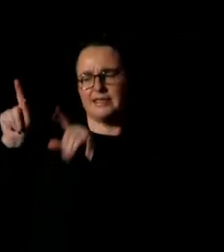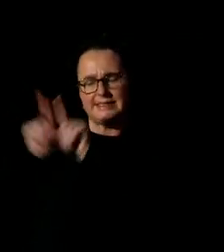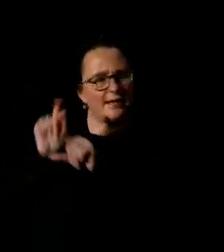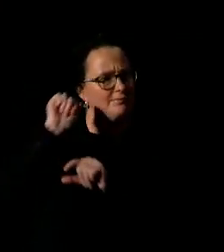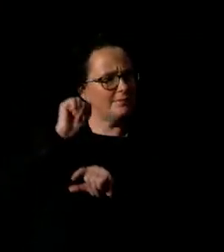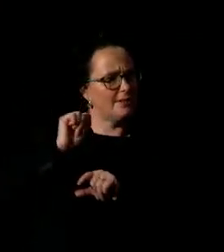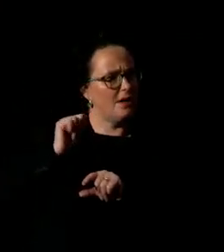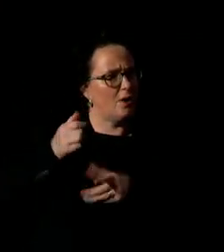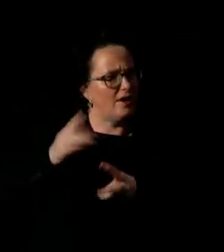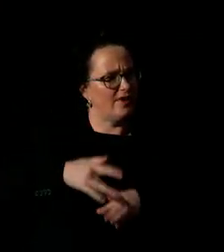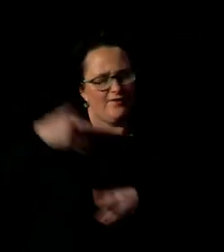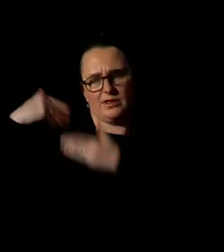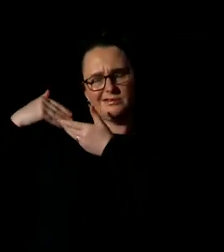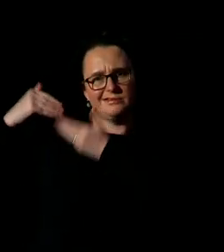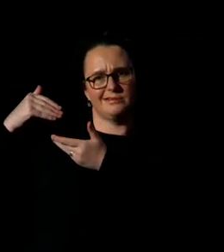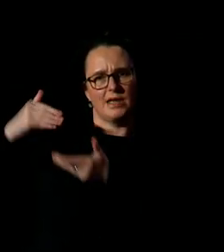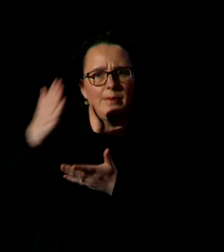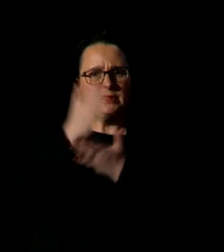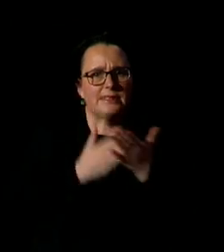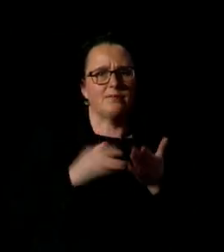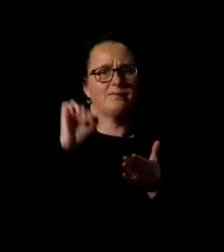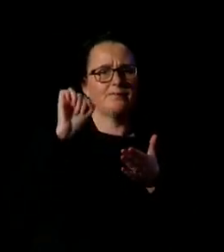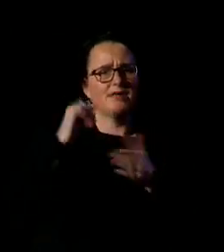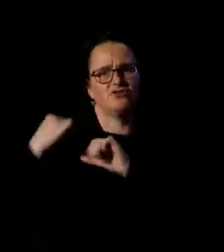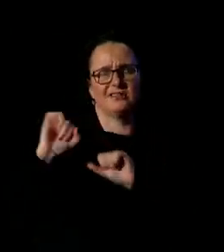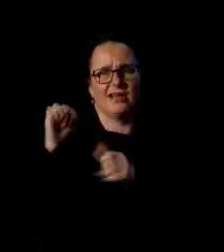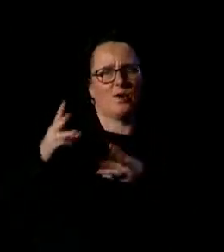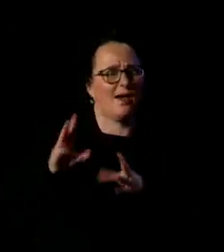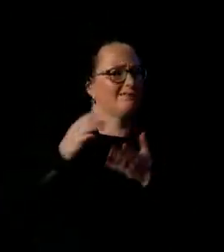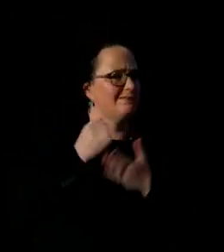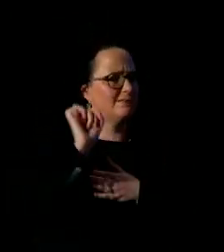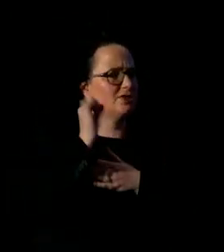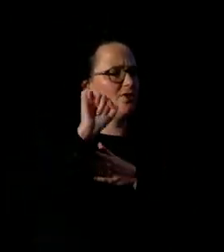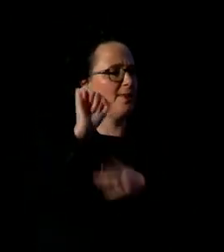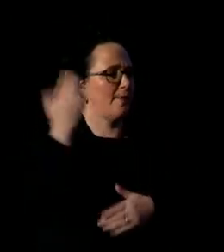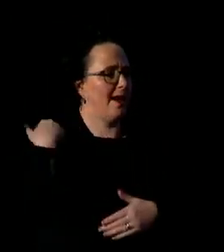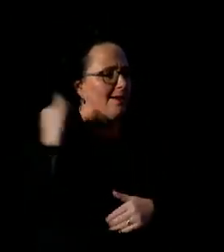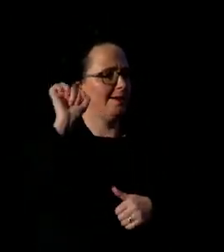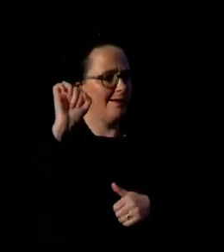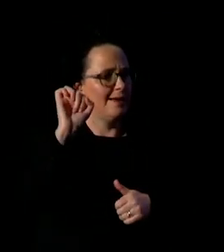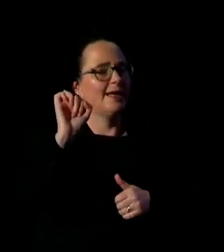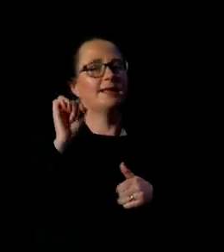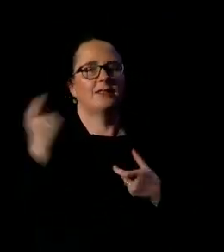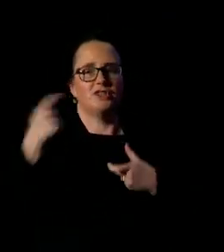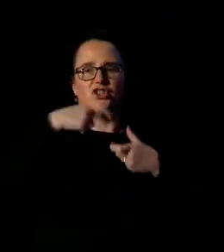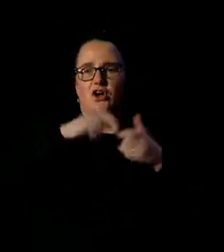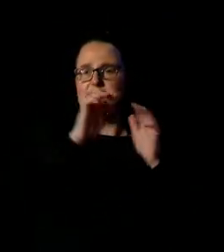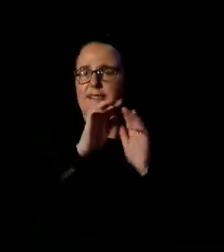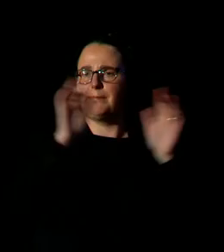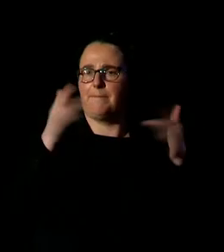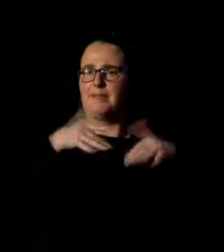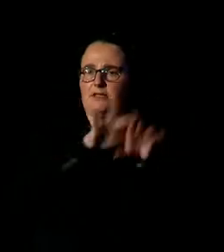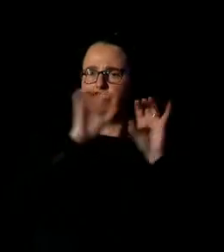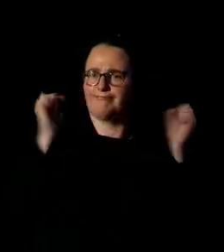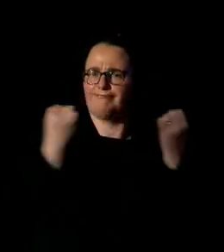them. But others turned their backs on traditional beliefs and ways of life. Instead, they joined mainstream